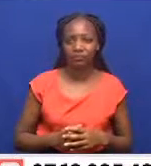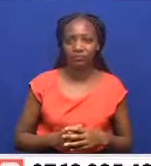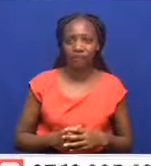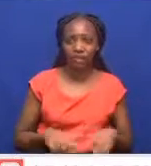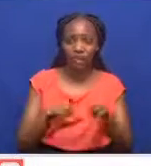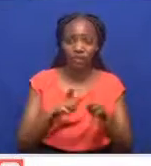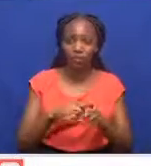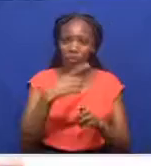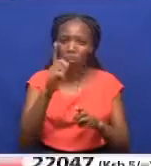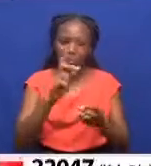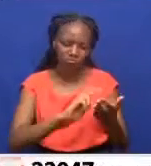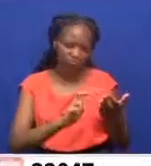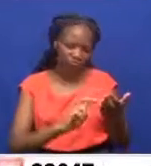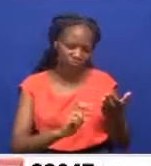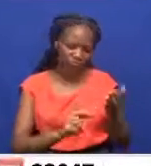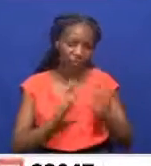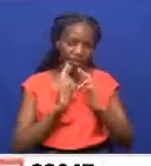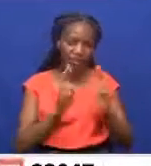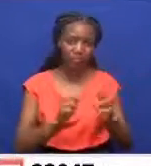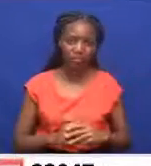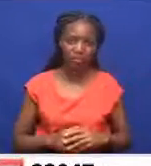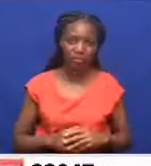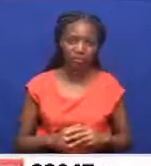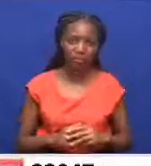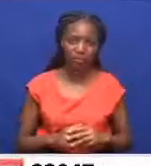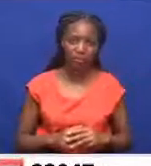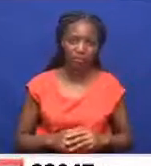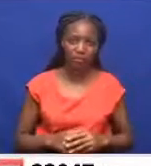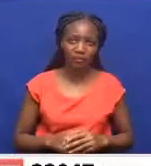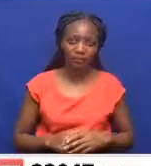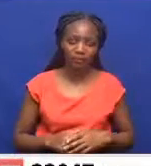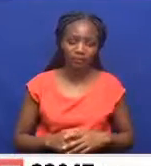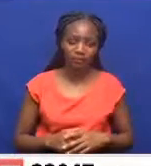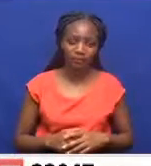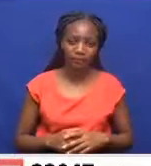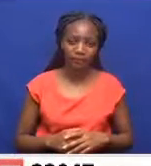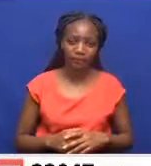records. I can't walk now properly.